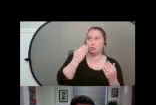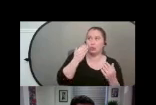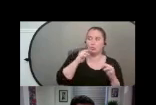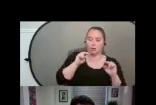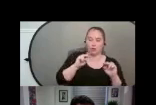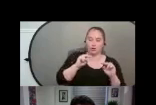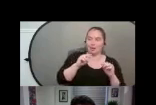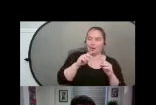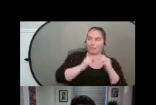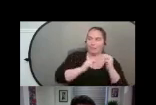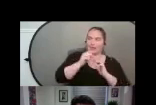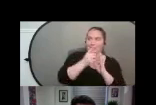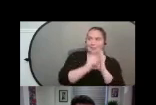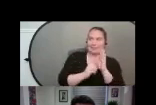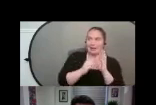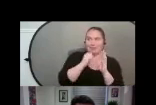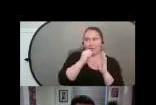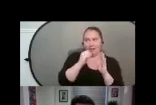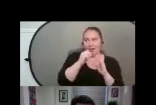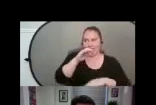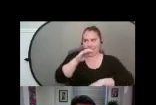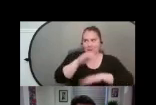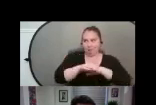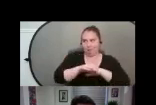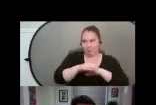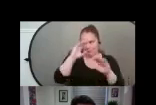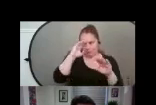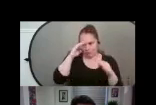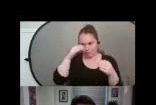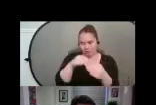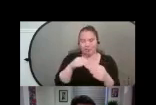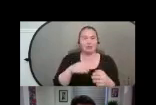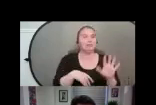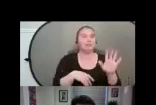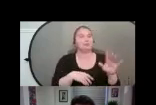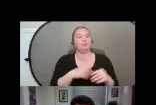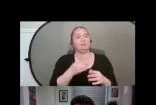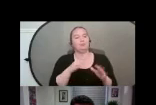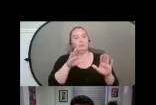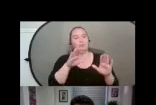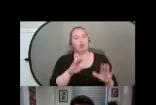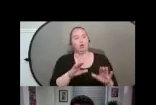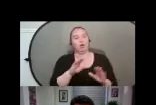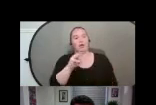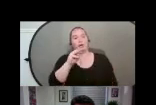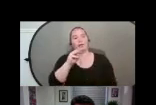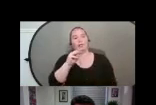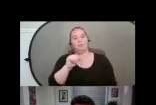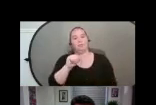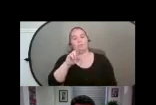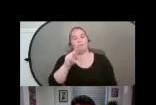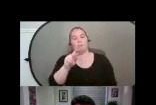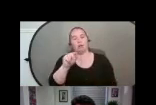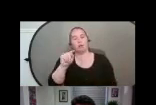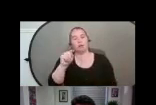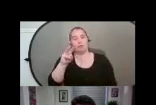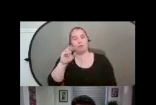I understand. There's a great Mark Twain quote that is, only the uncreative mind can think of one way to spell a word.